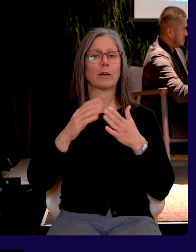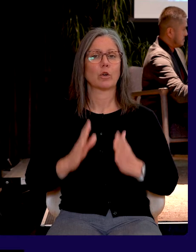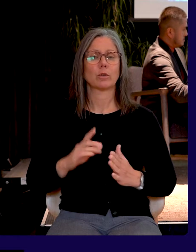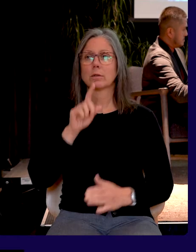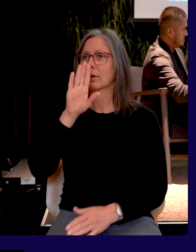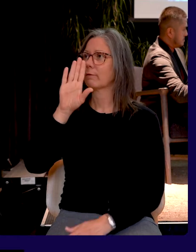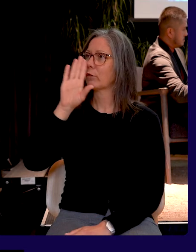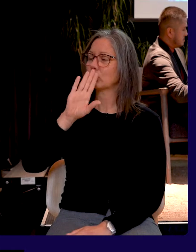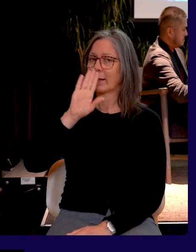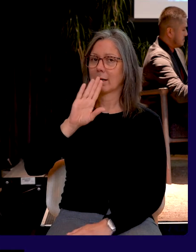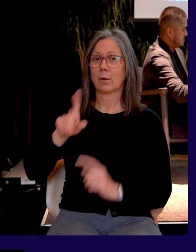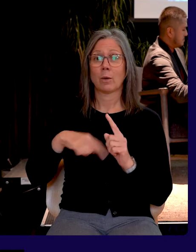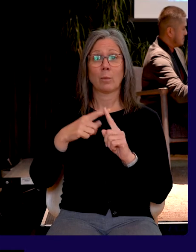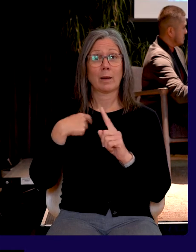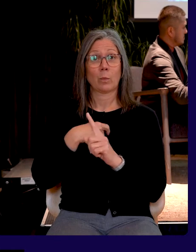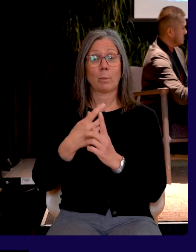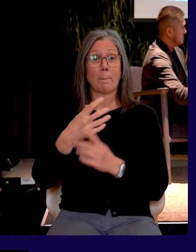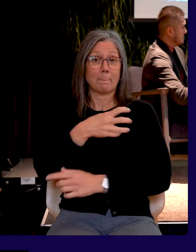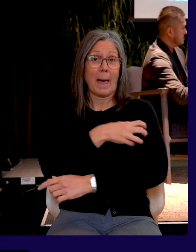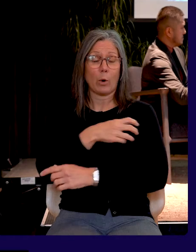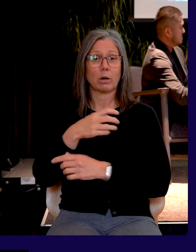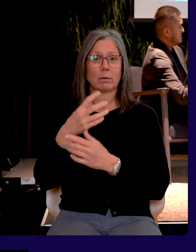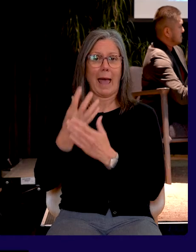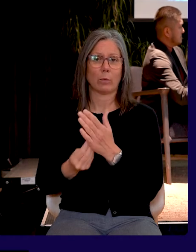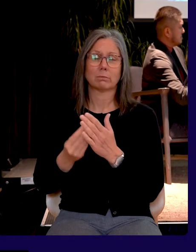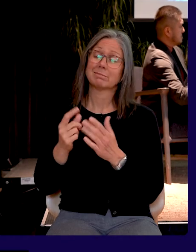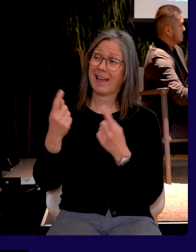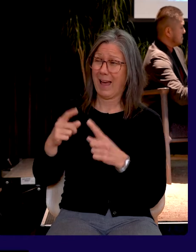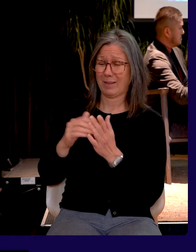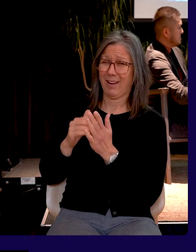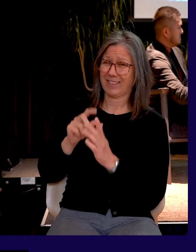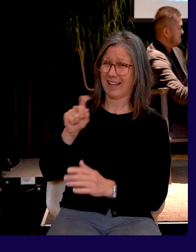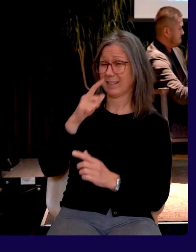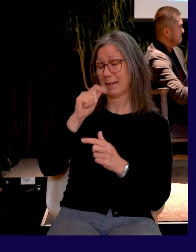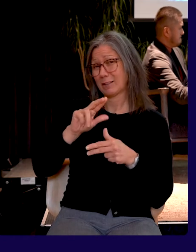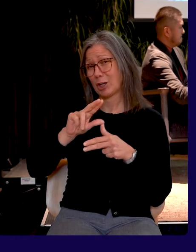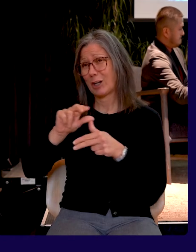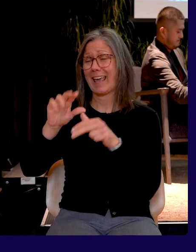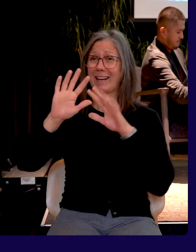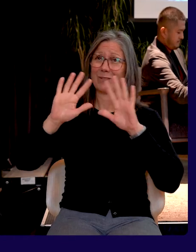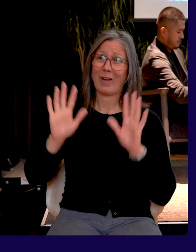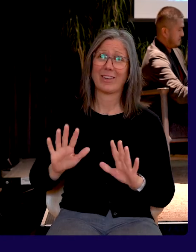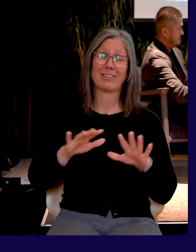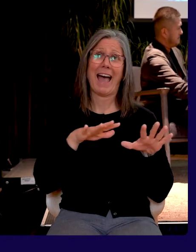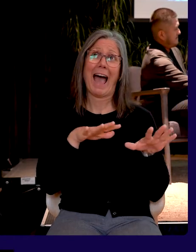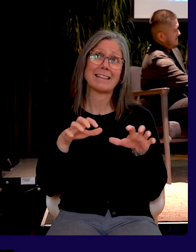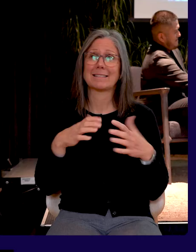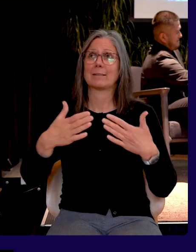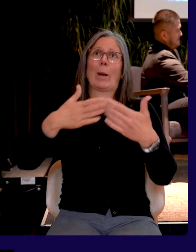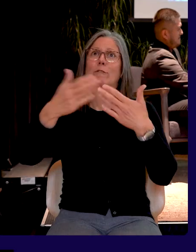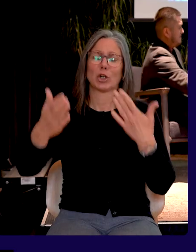very frustrated that when we lose power, which happens a lot in Texas due to hurricanes, weather, ice,